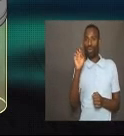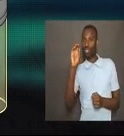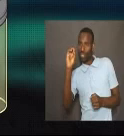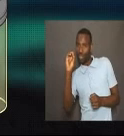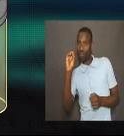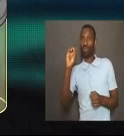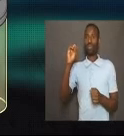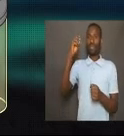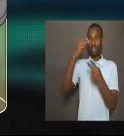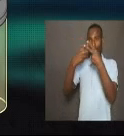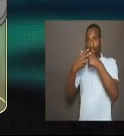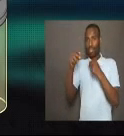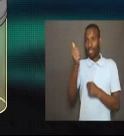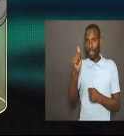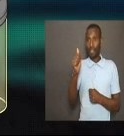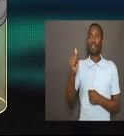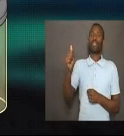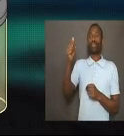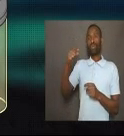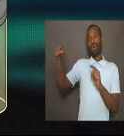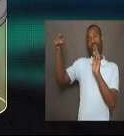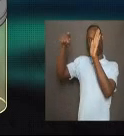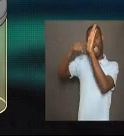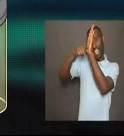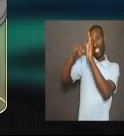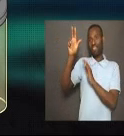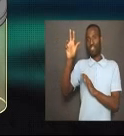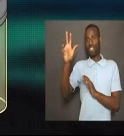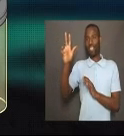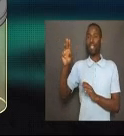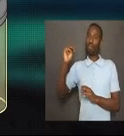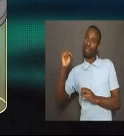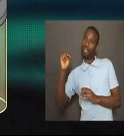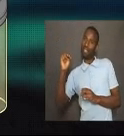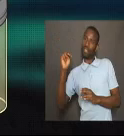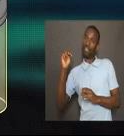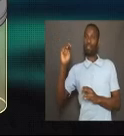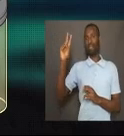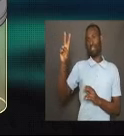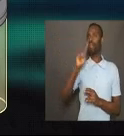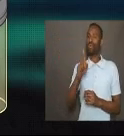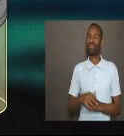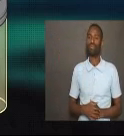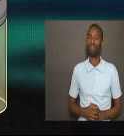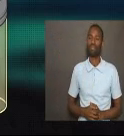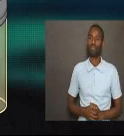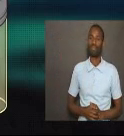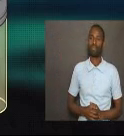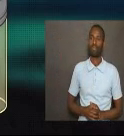4.0 times 10 to the power of -3 square meters.